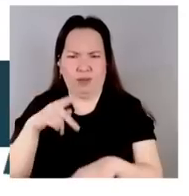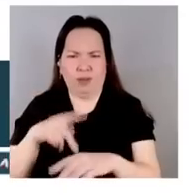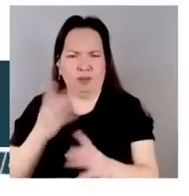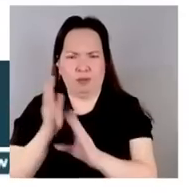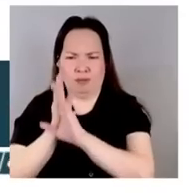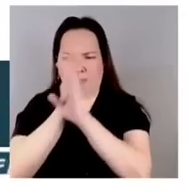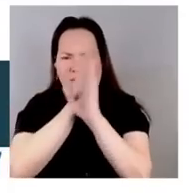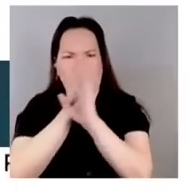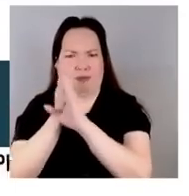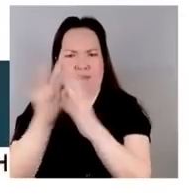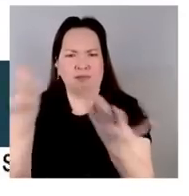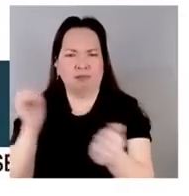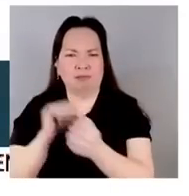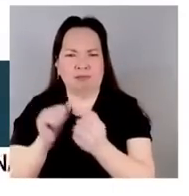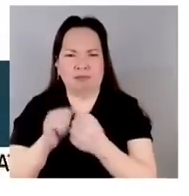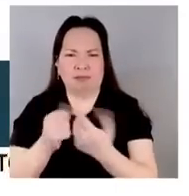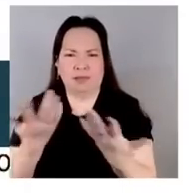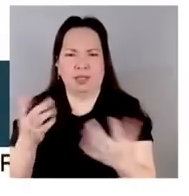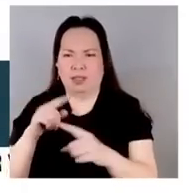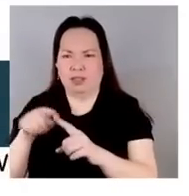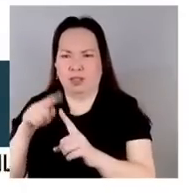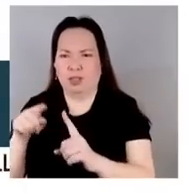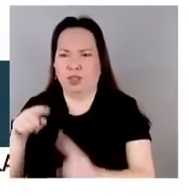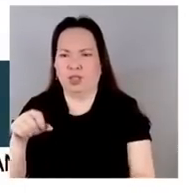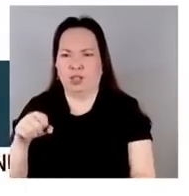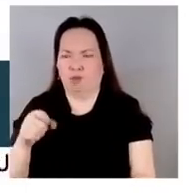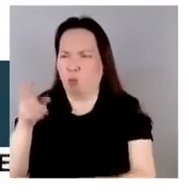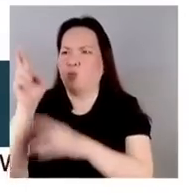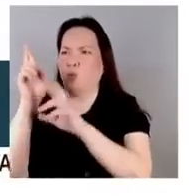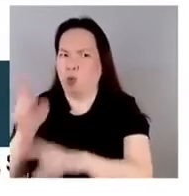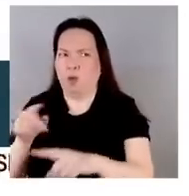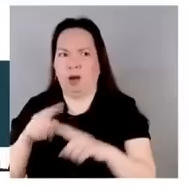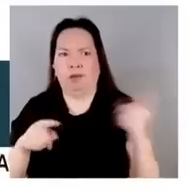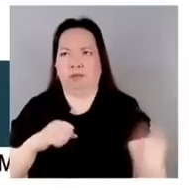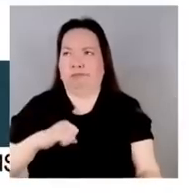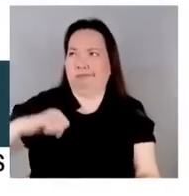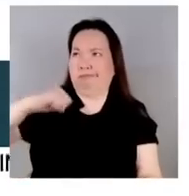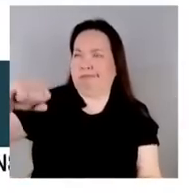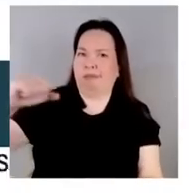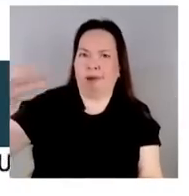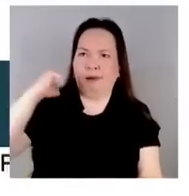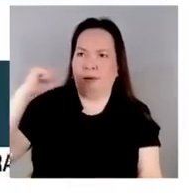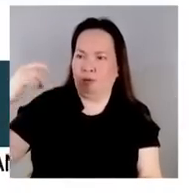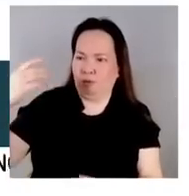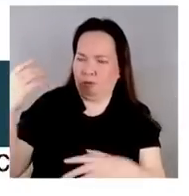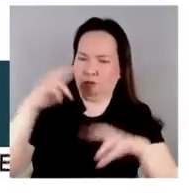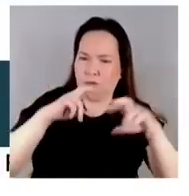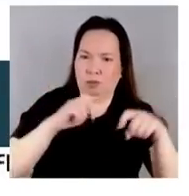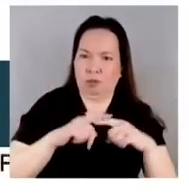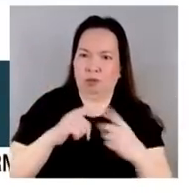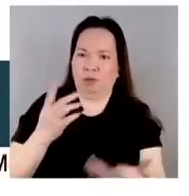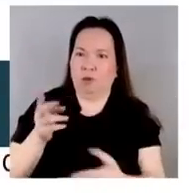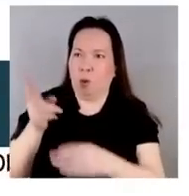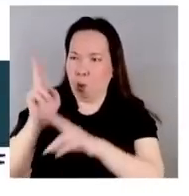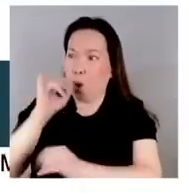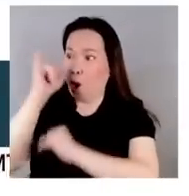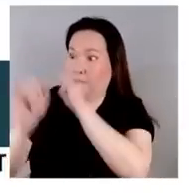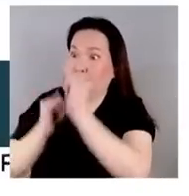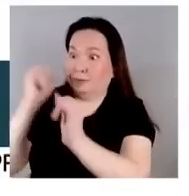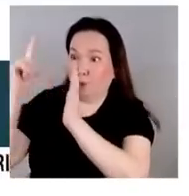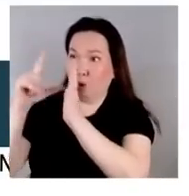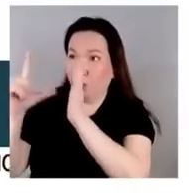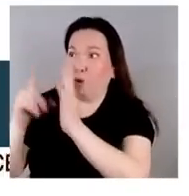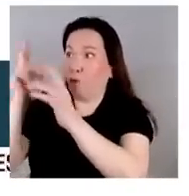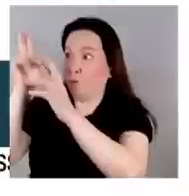this kind of double talk on human rights. It can't say that it's upholding international law and universal values, but at the